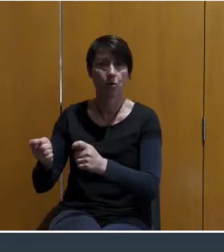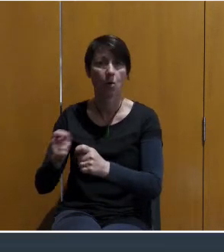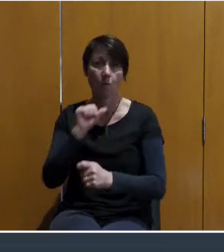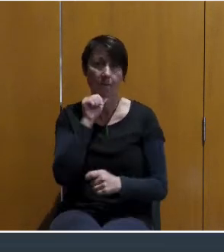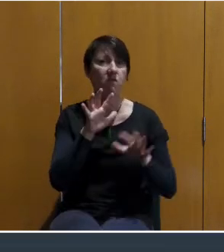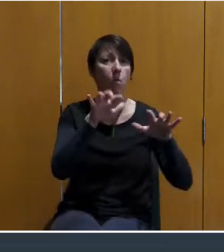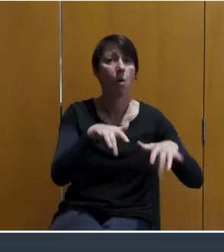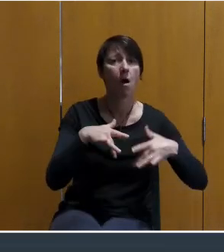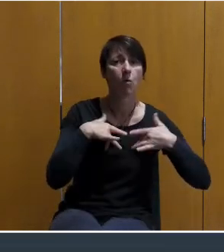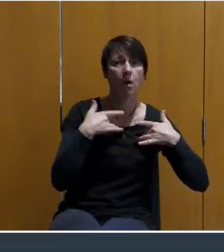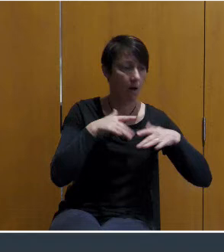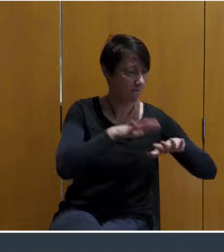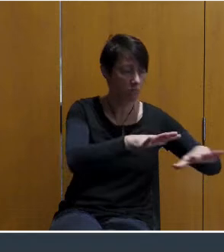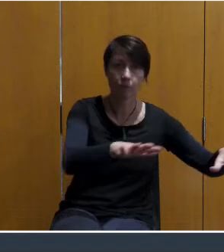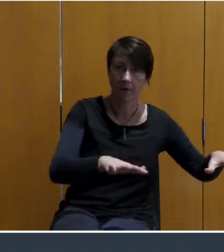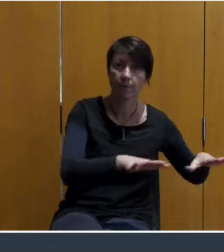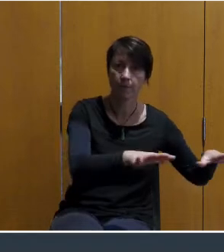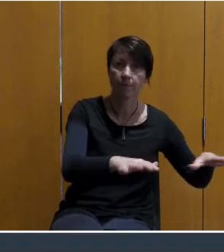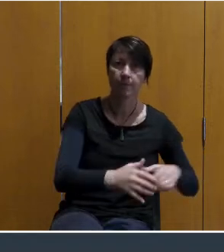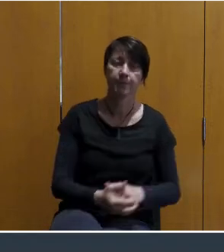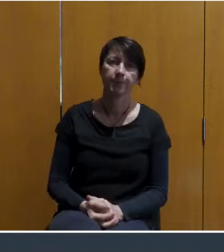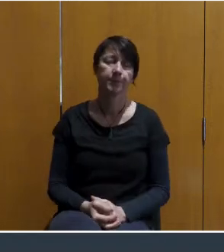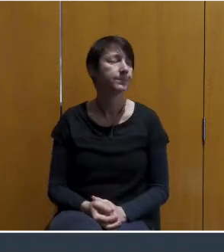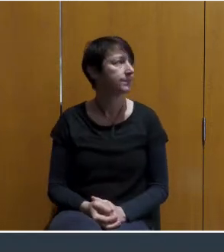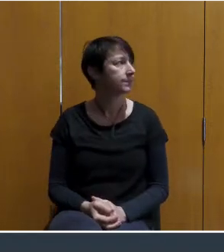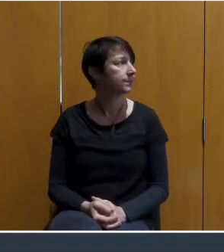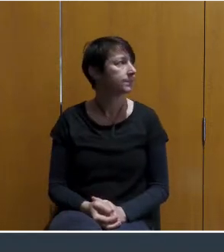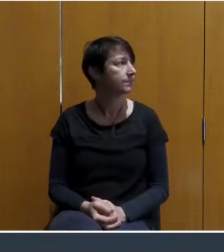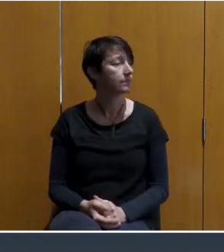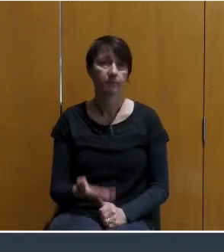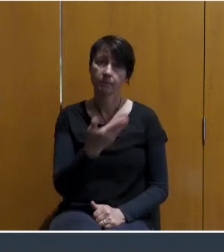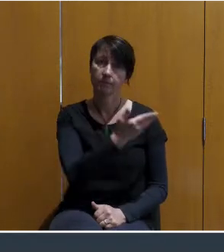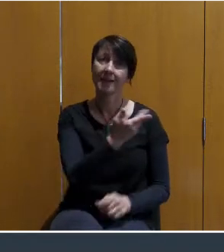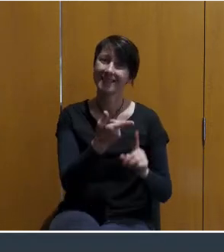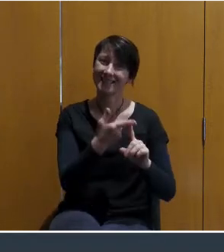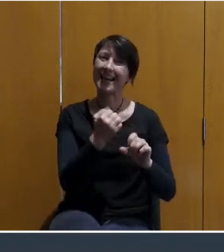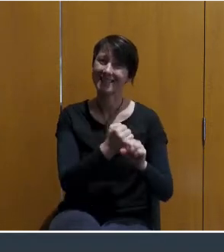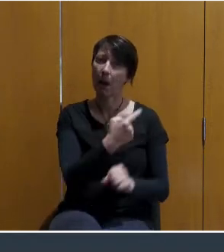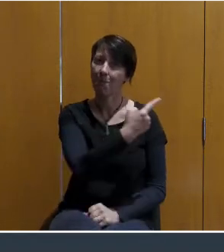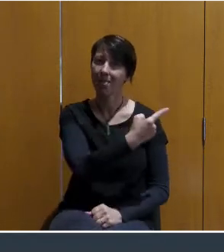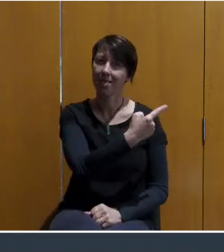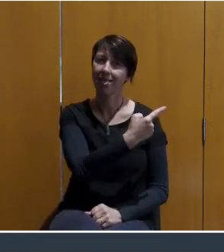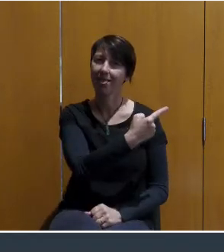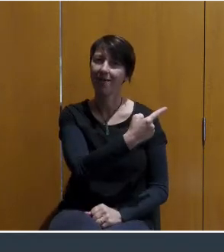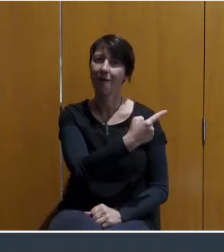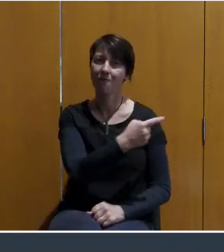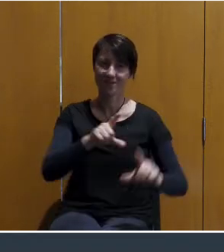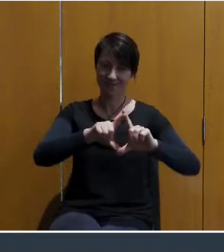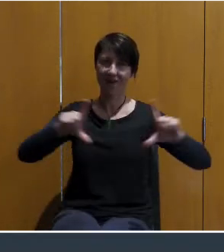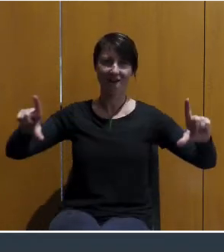So these are examples of the signage in practice,